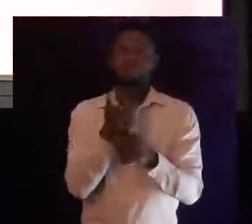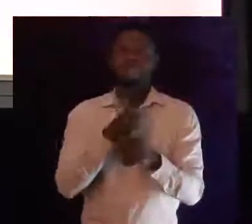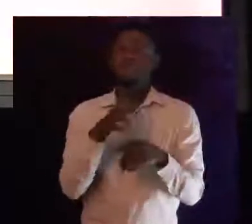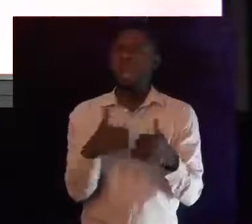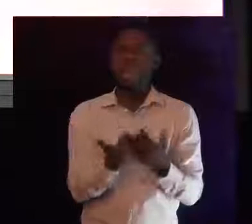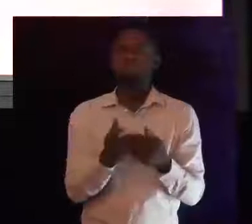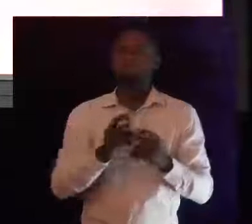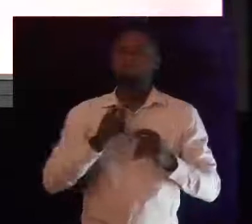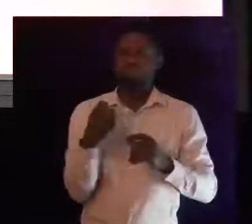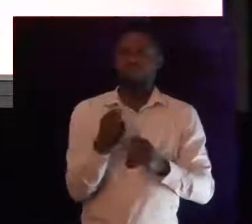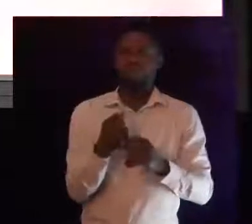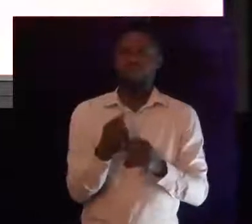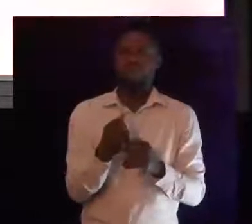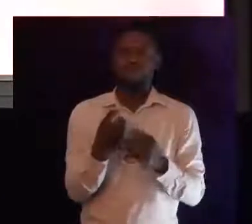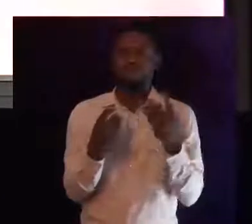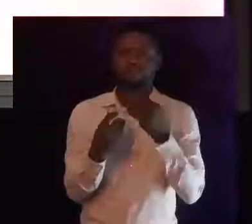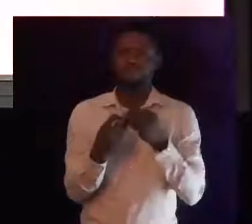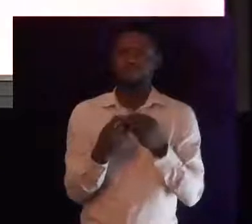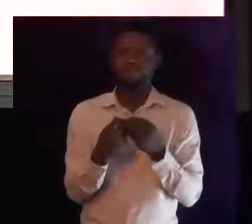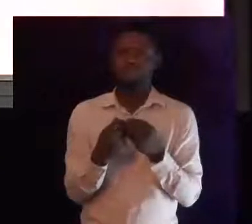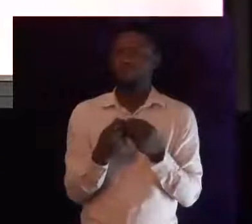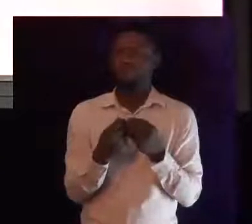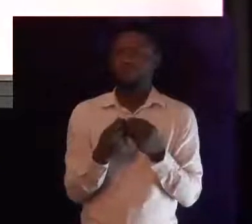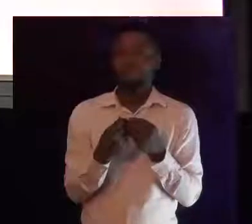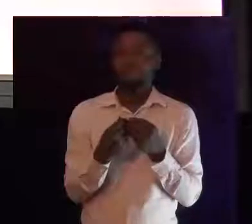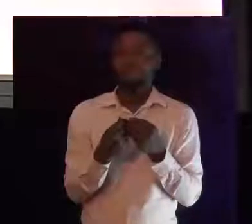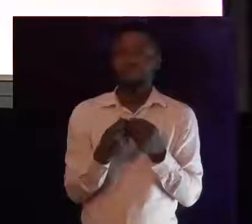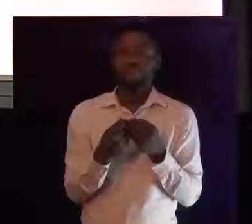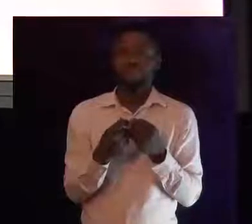build anyhow. We move on to the